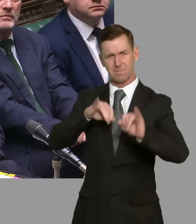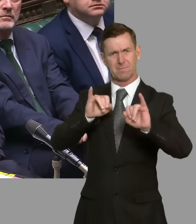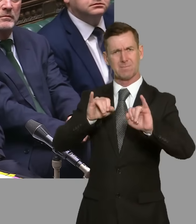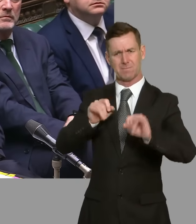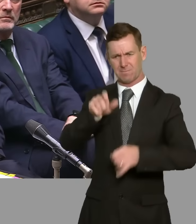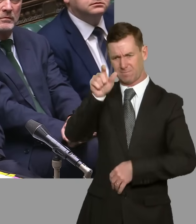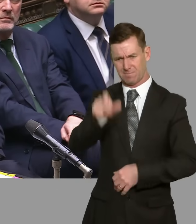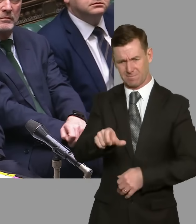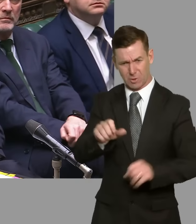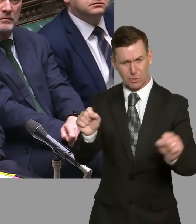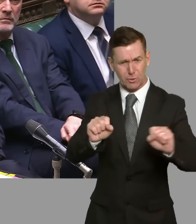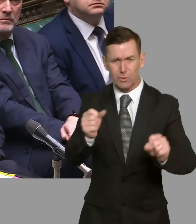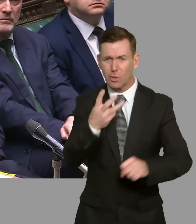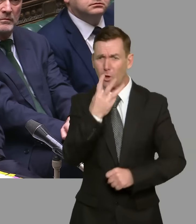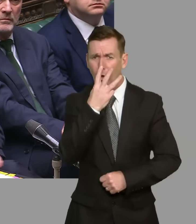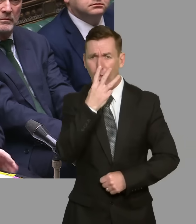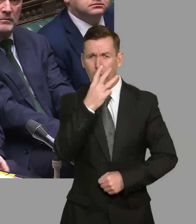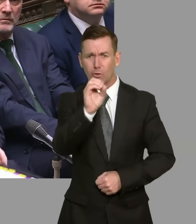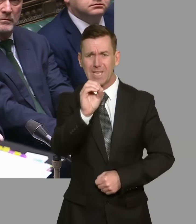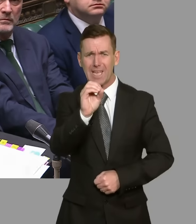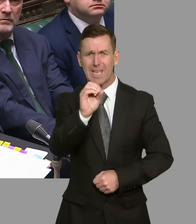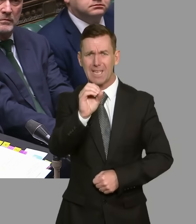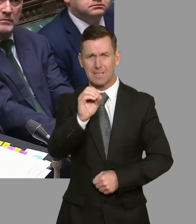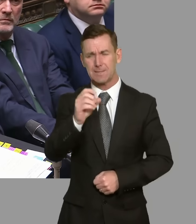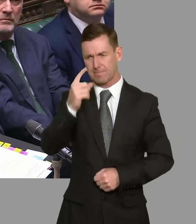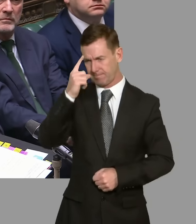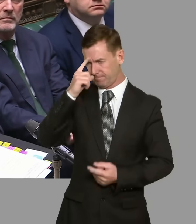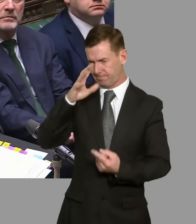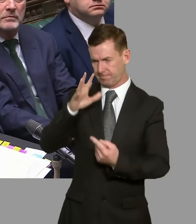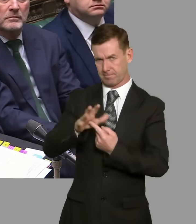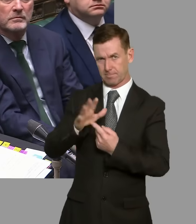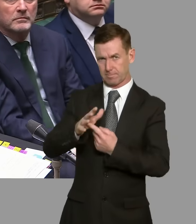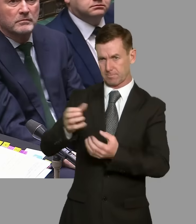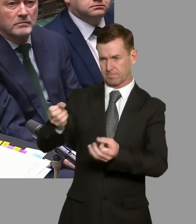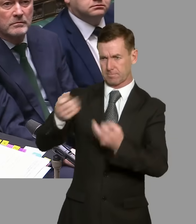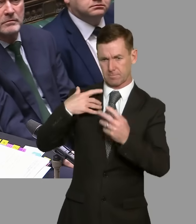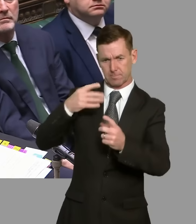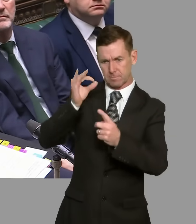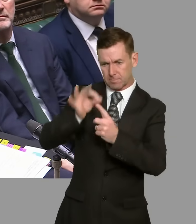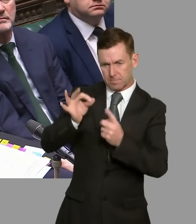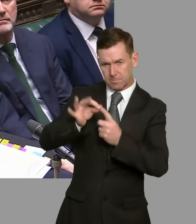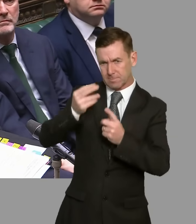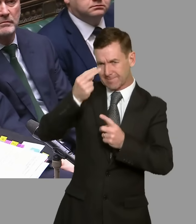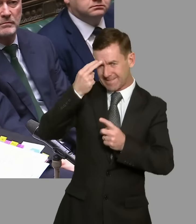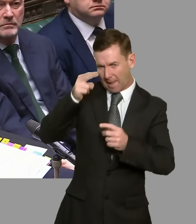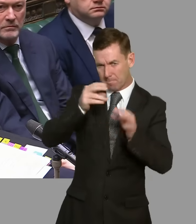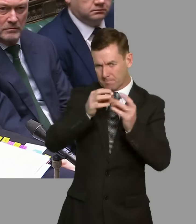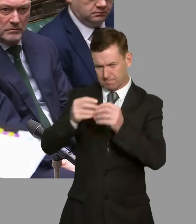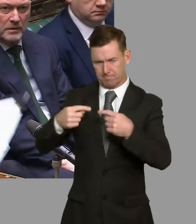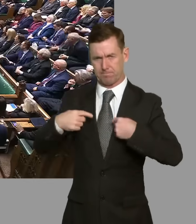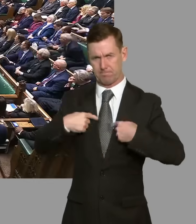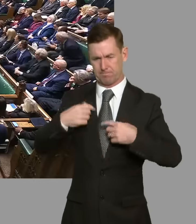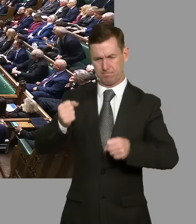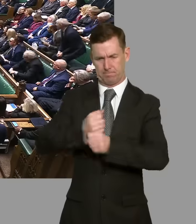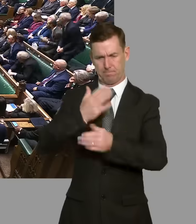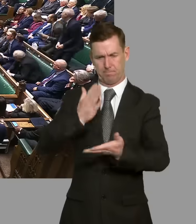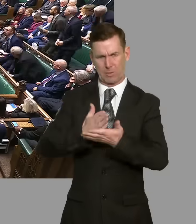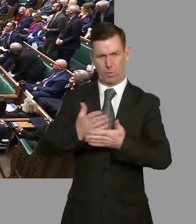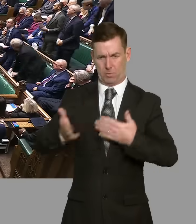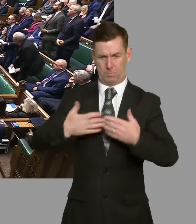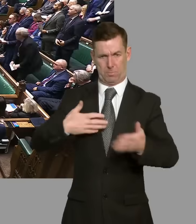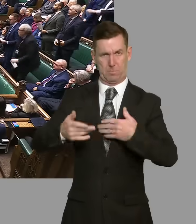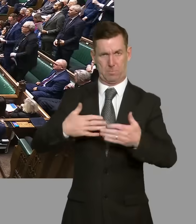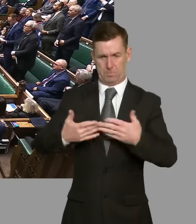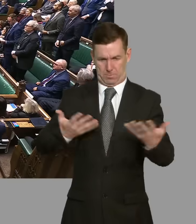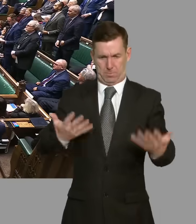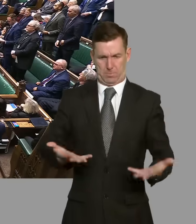with the details of the case, I will make sure that it's dealt with urgently on behalf of his constituent. Coyle. Mr